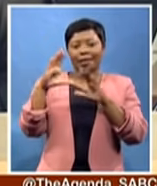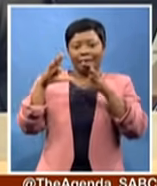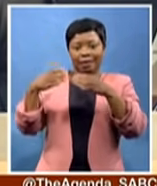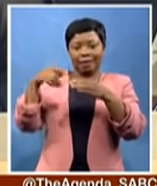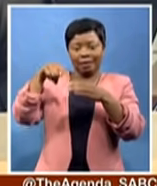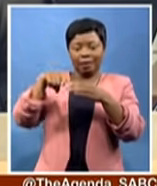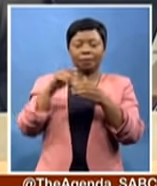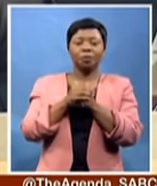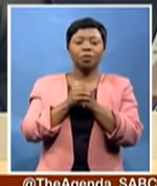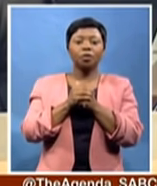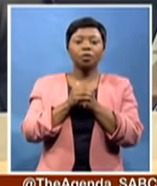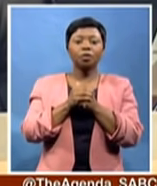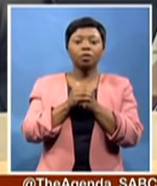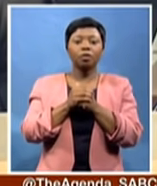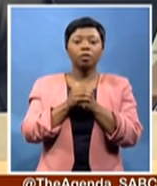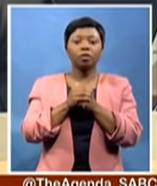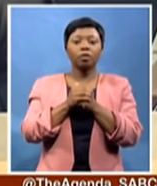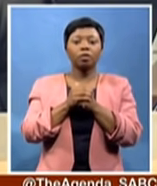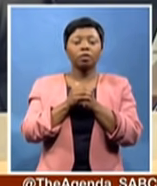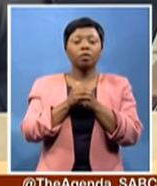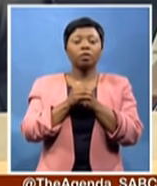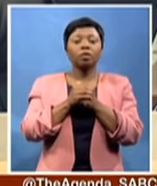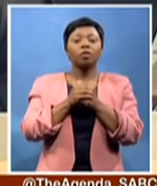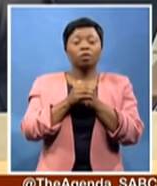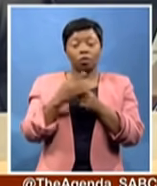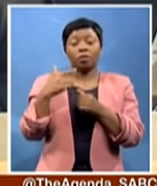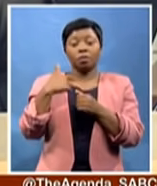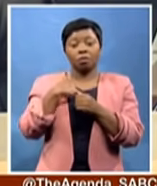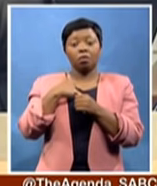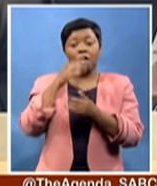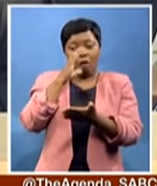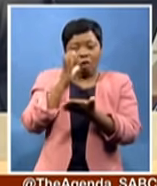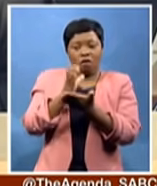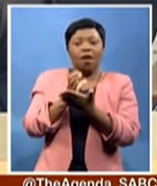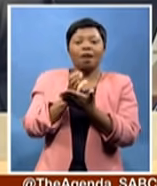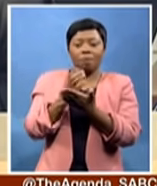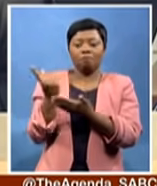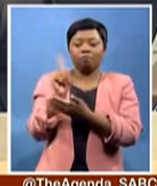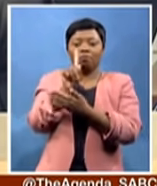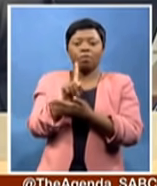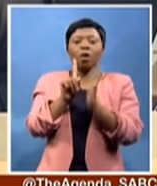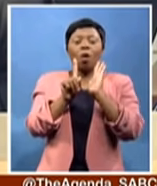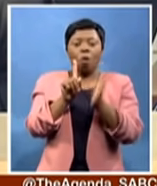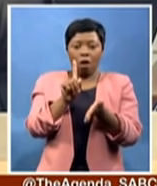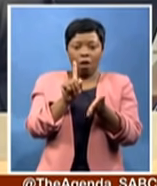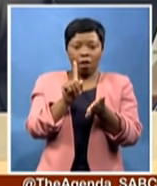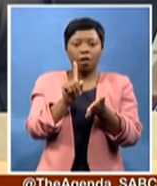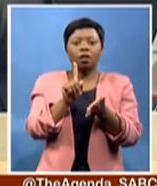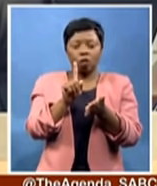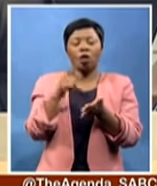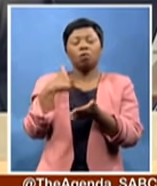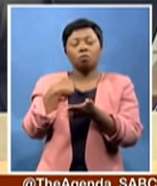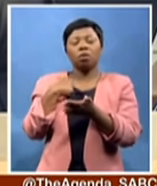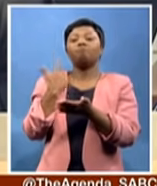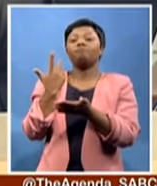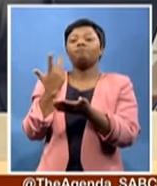confirming that I would be appearing, I happened to be talking to one of my colleagues who